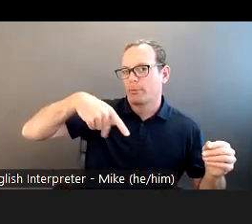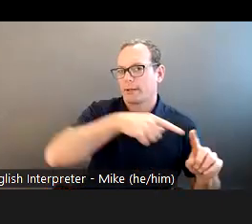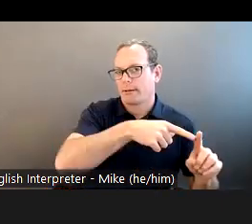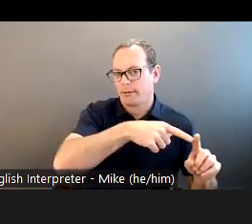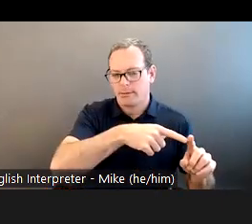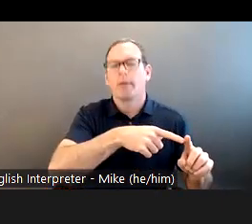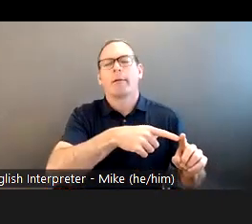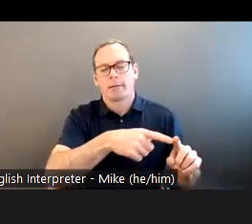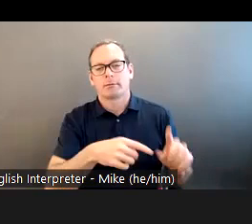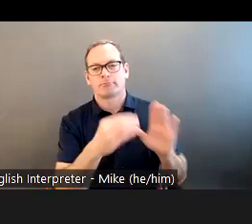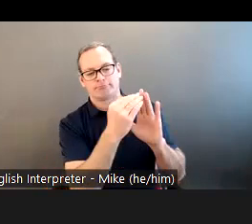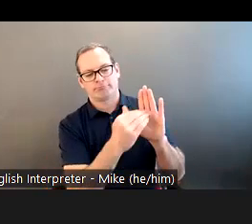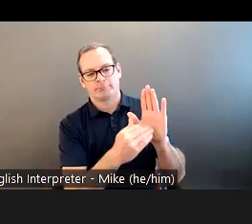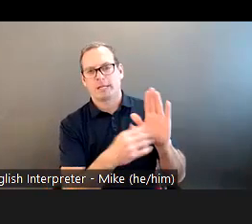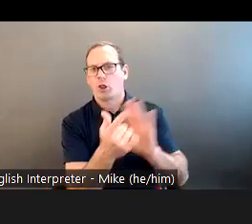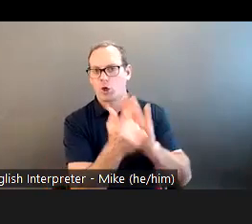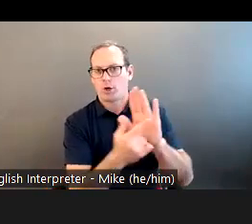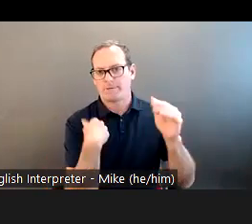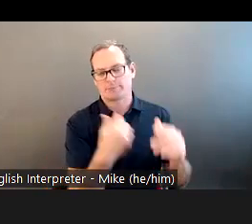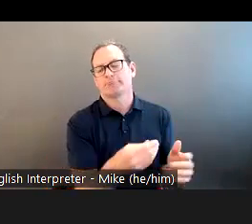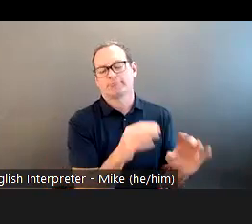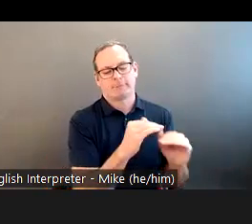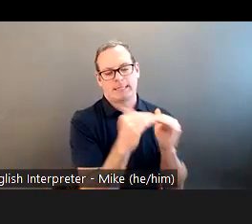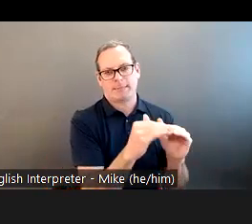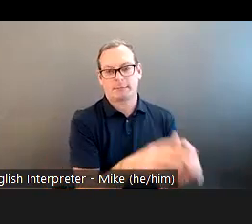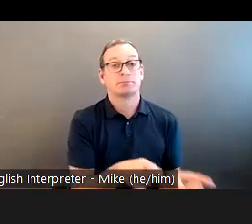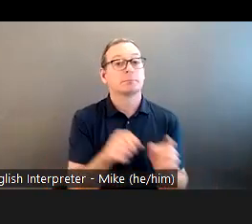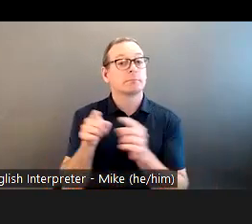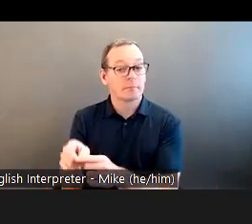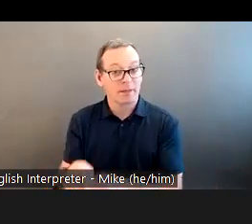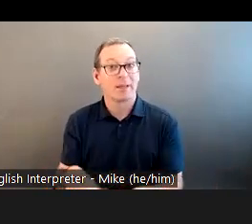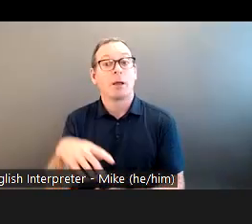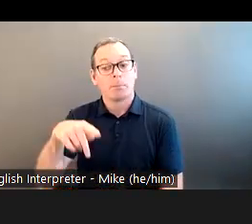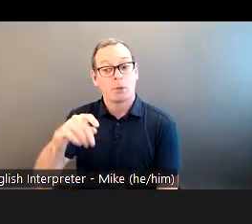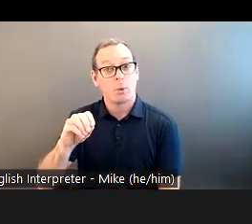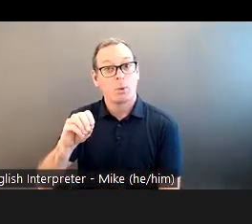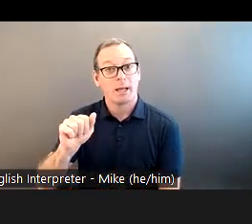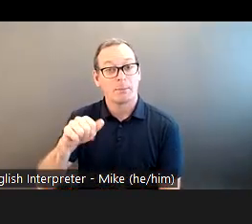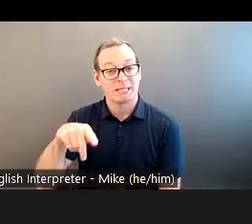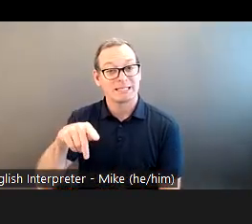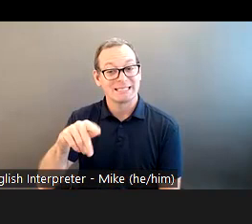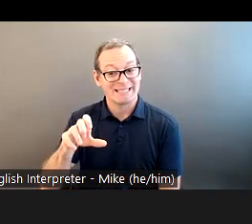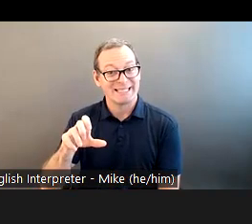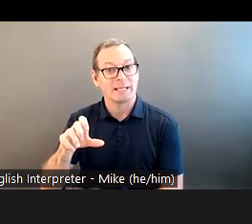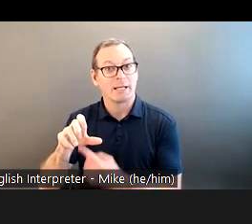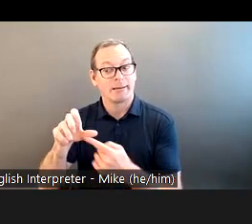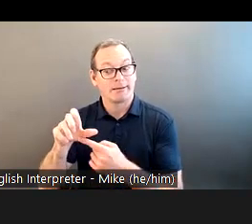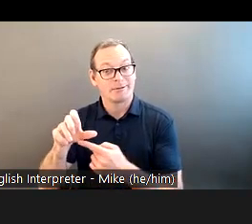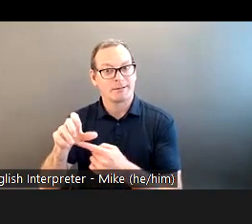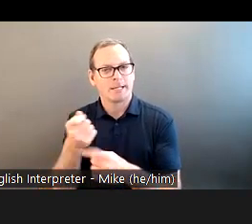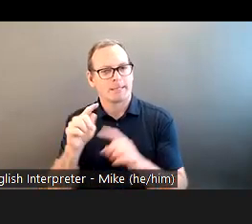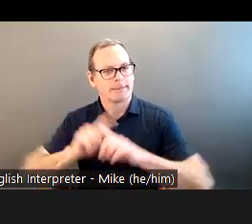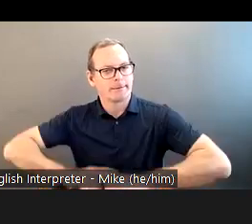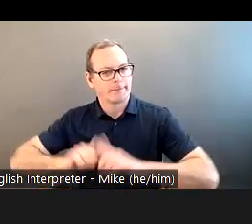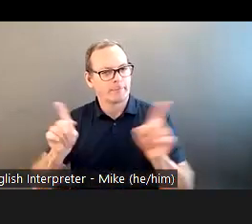your attorney should be entitled to compensation unless you say they're not allowed to have it. For the power of attorney for personal